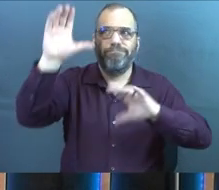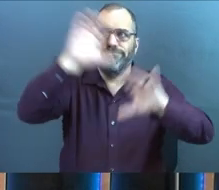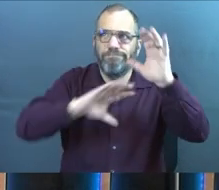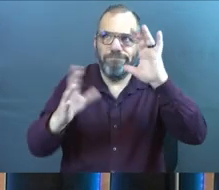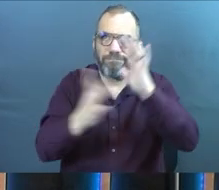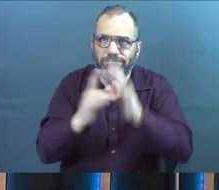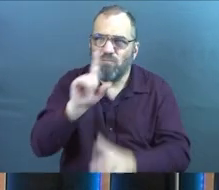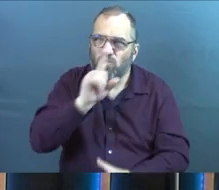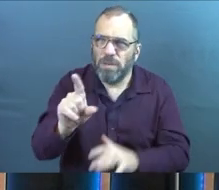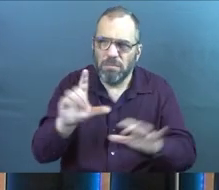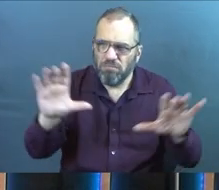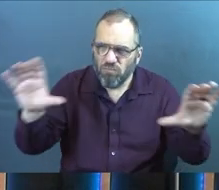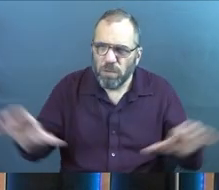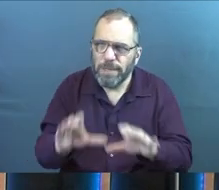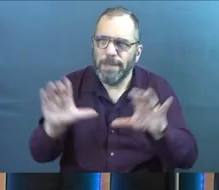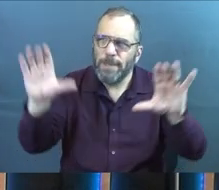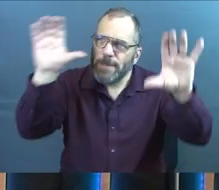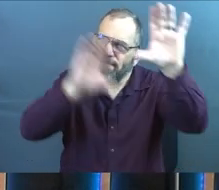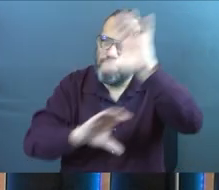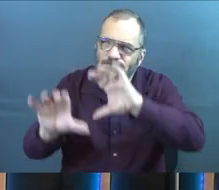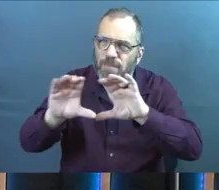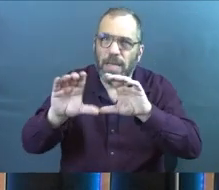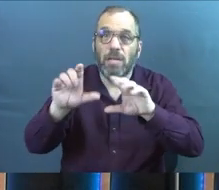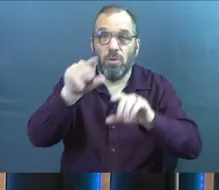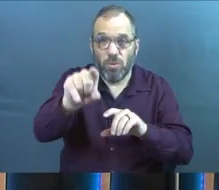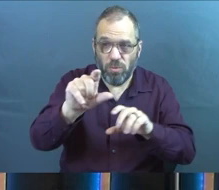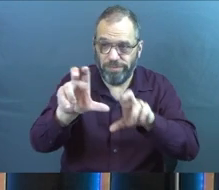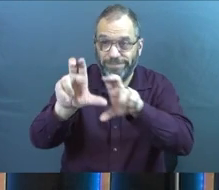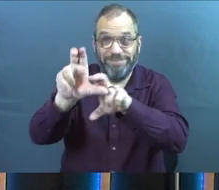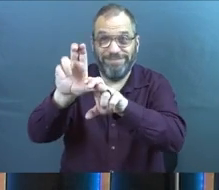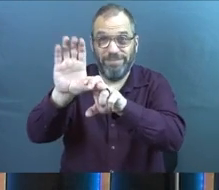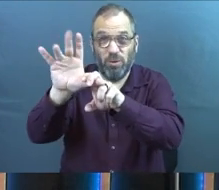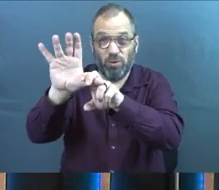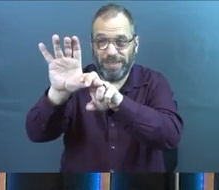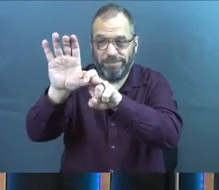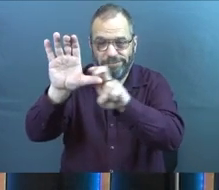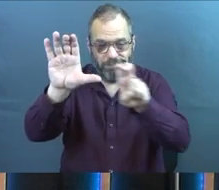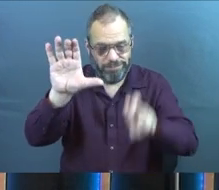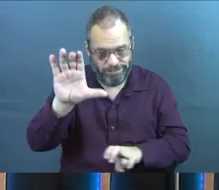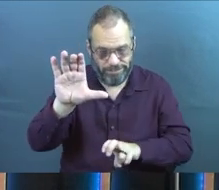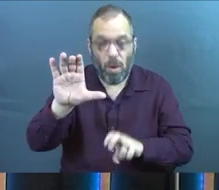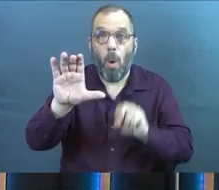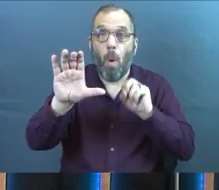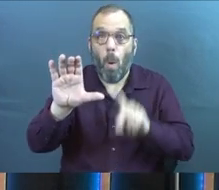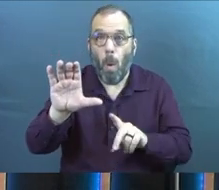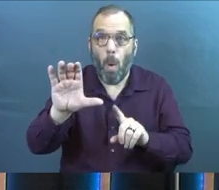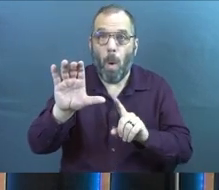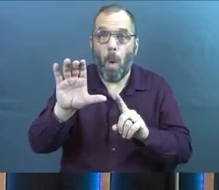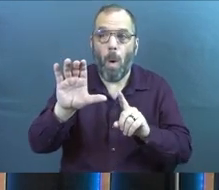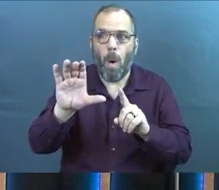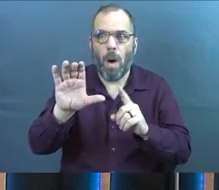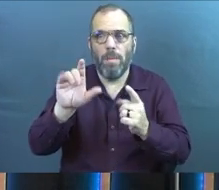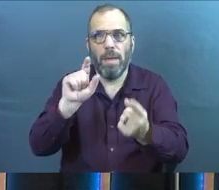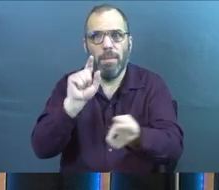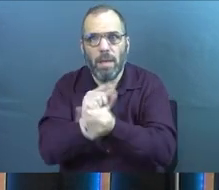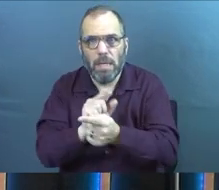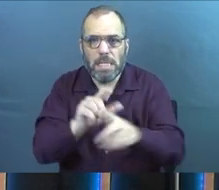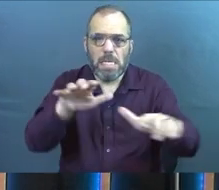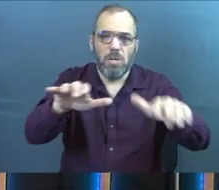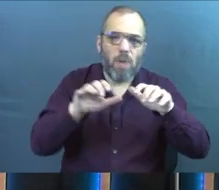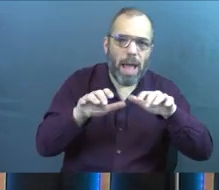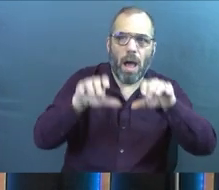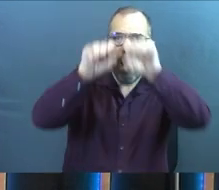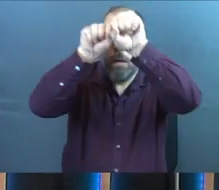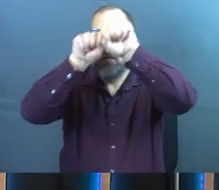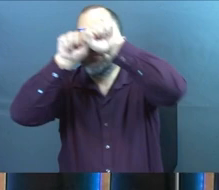have to seek him with real effort. We have to get down from the tree. Maybe for some of us, we have to go and see for ourselves. There may be crowds. There